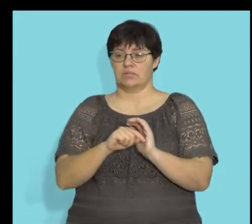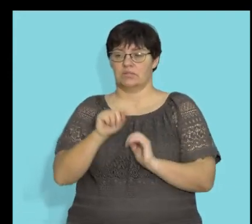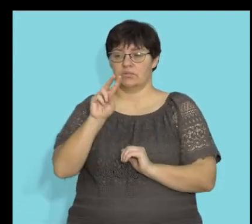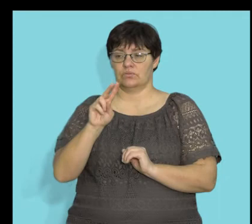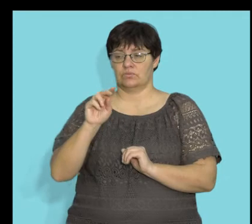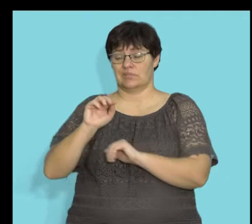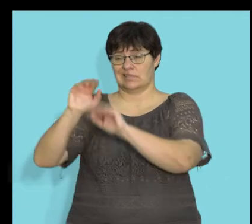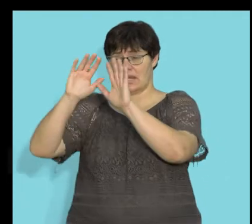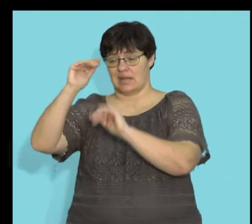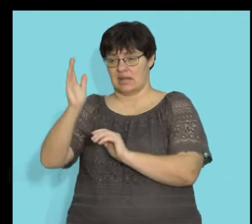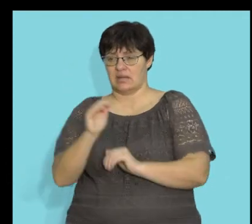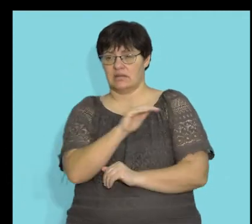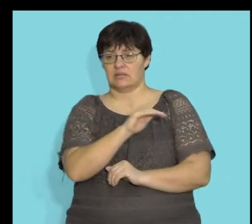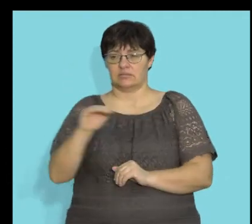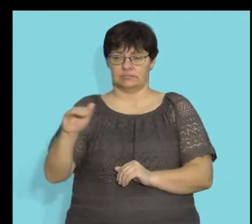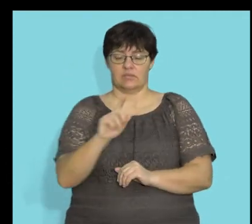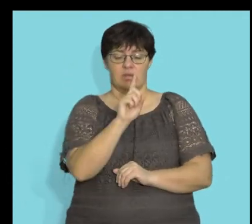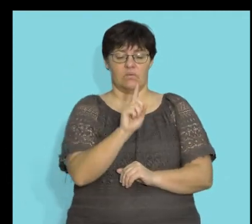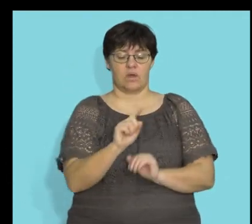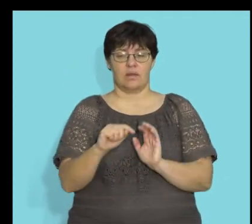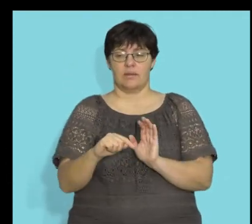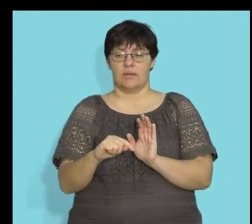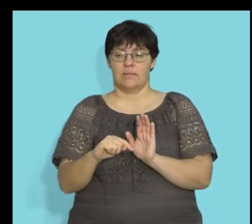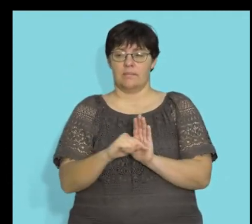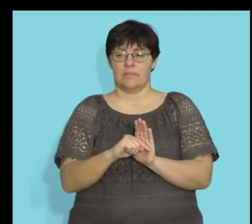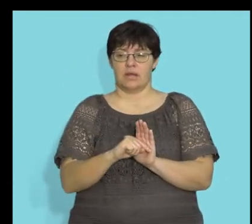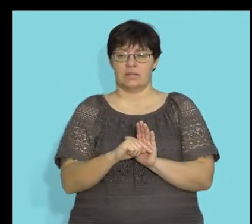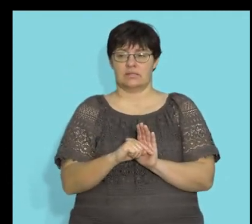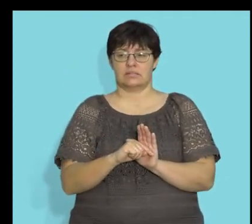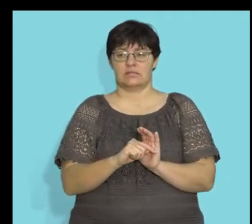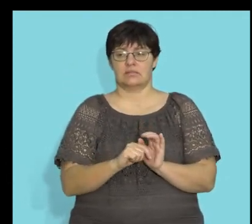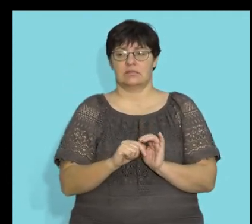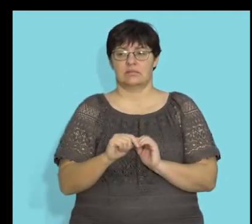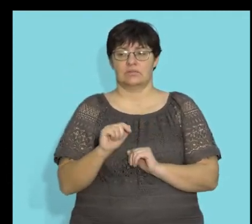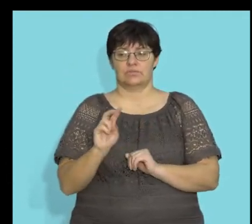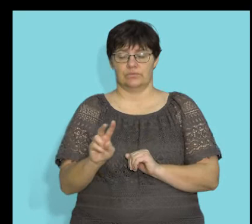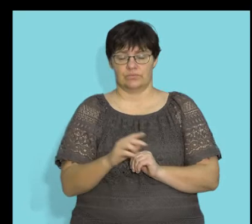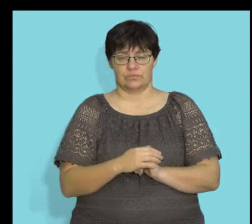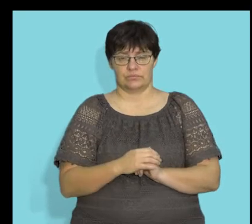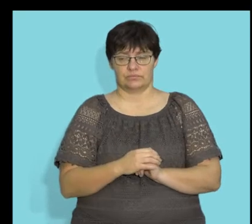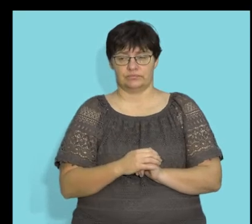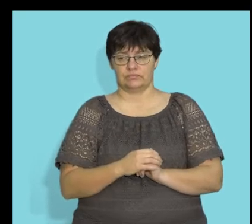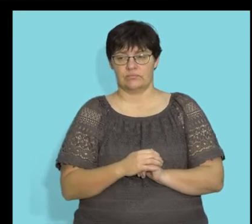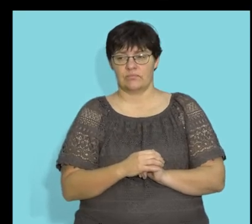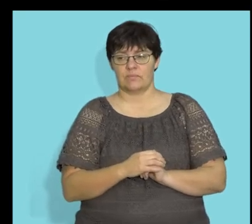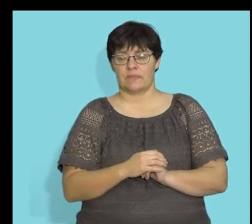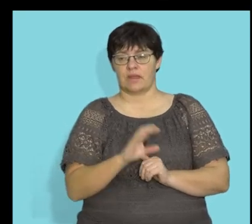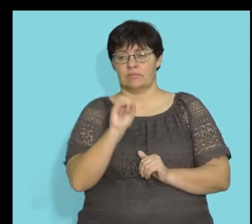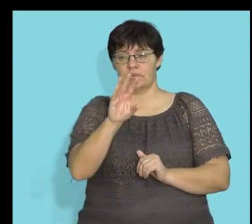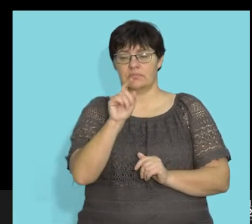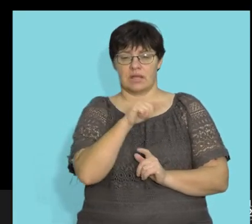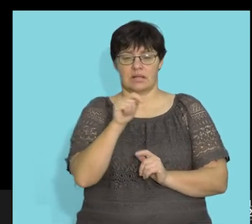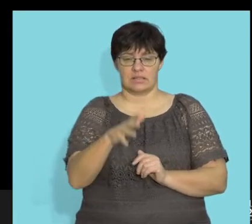10, substituting in my R and N, over 1 minus 2. Great, let's just pop this into